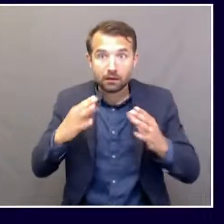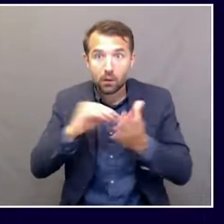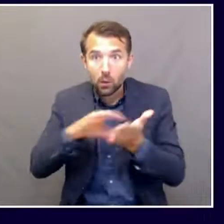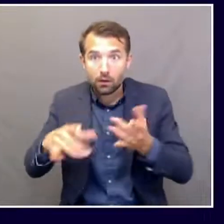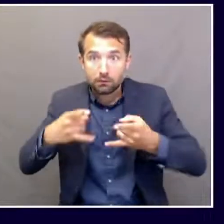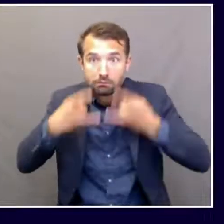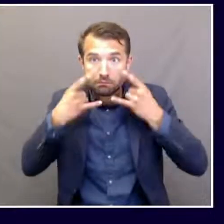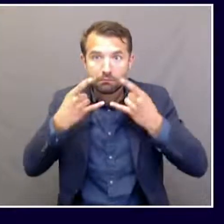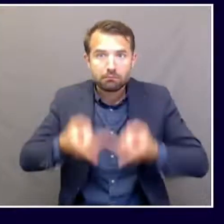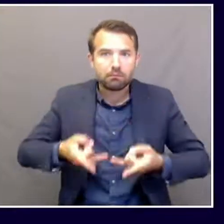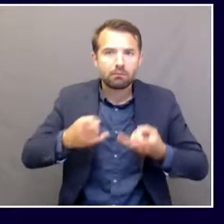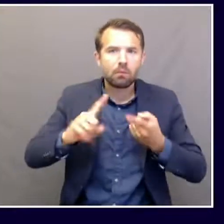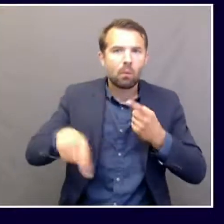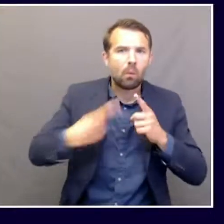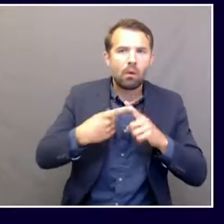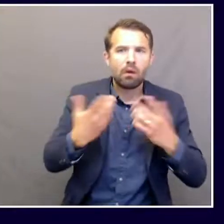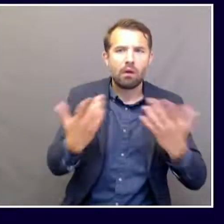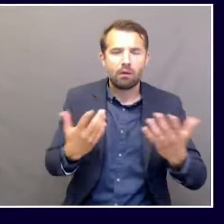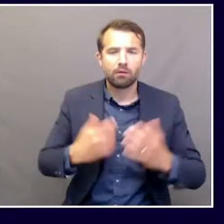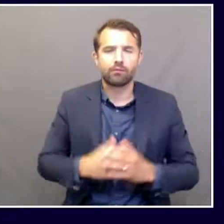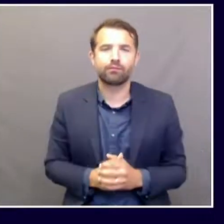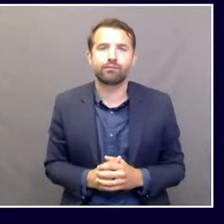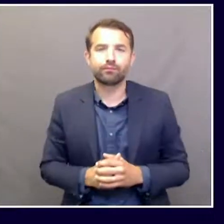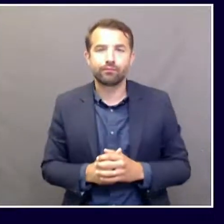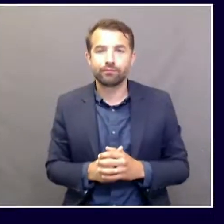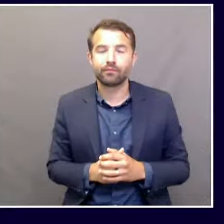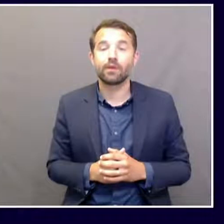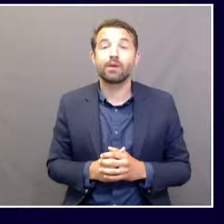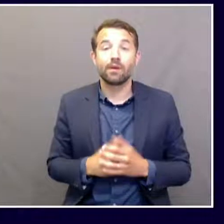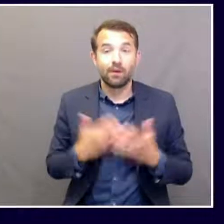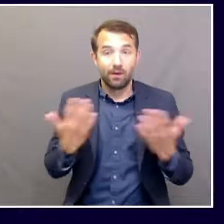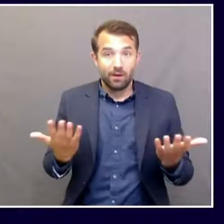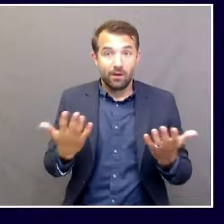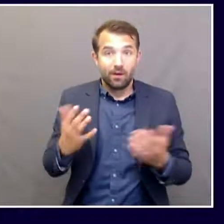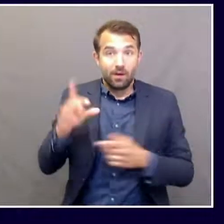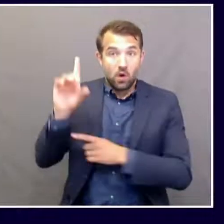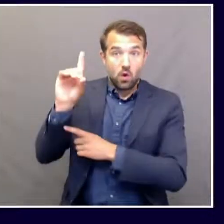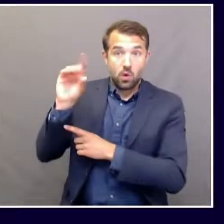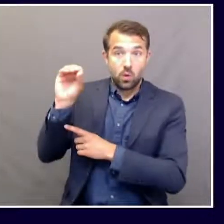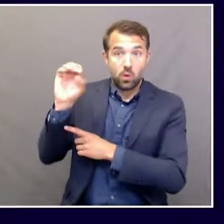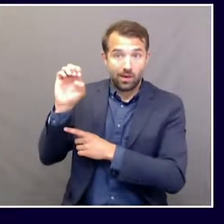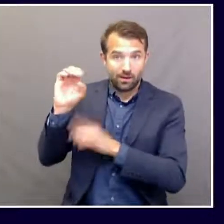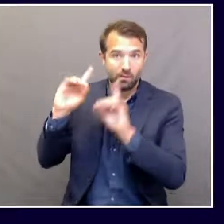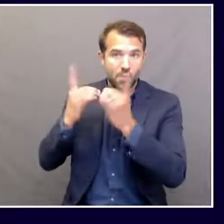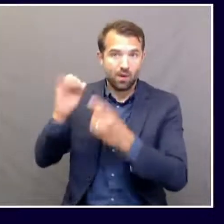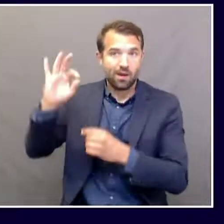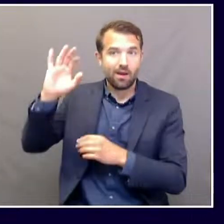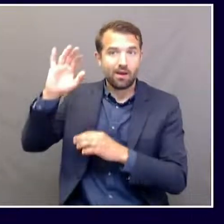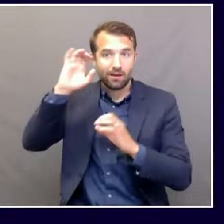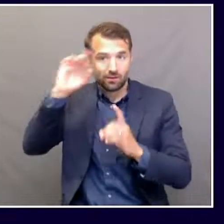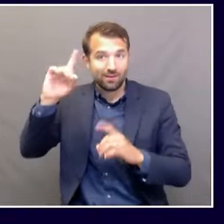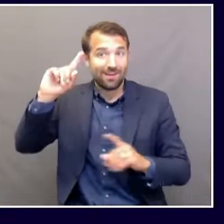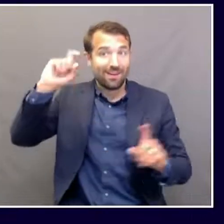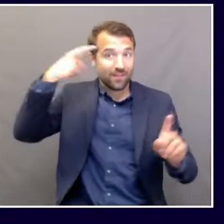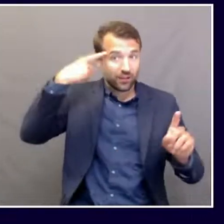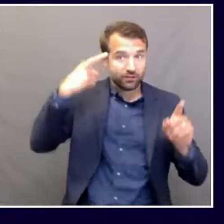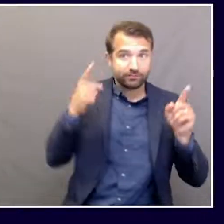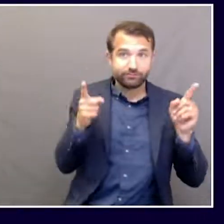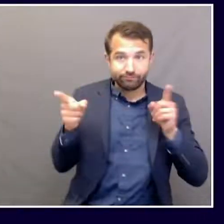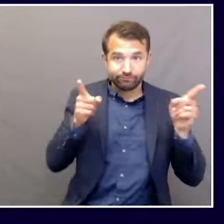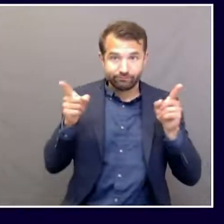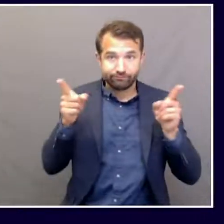I'm going to just begin with, again, what the Department of Education is working on with Governor Mills that will be announced shortly, which is